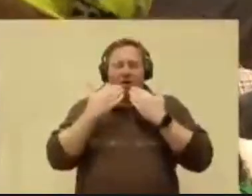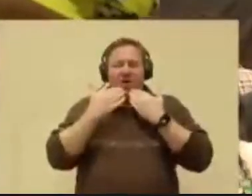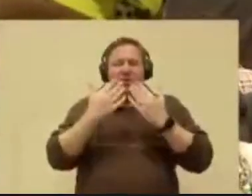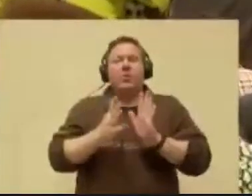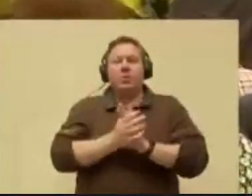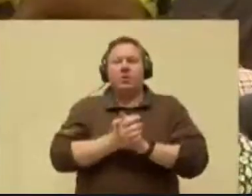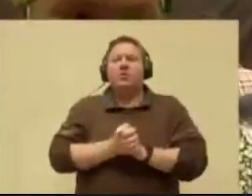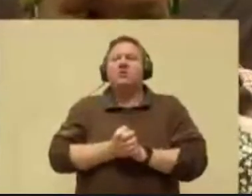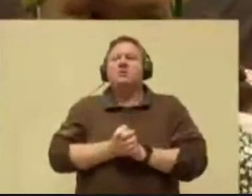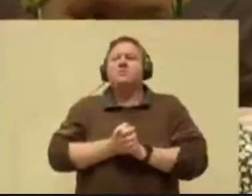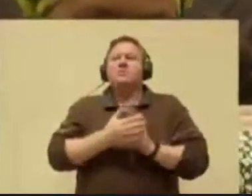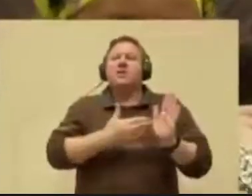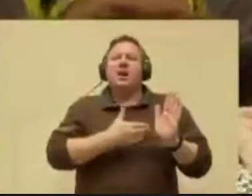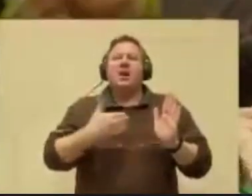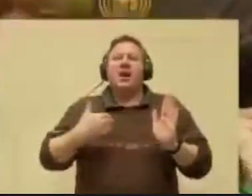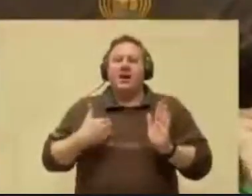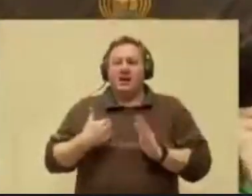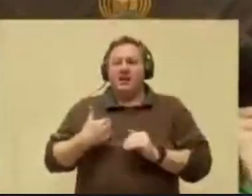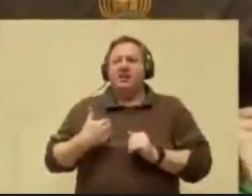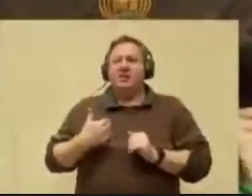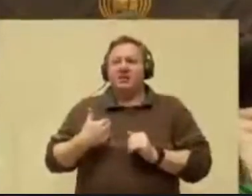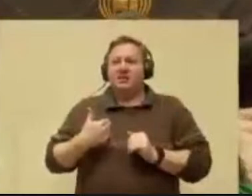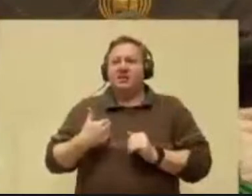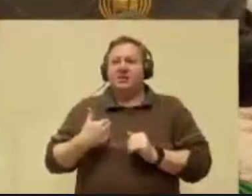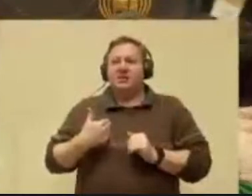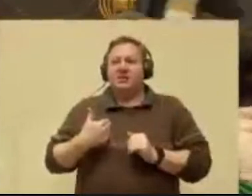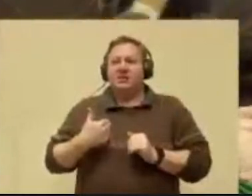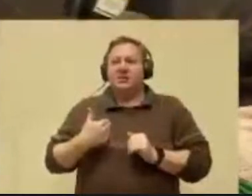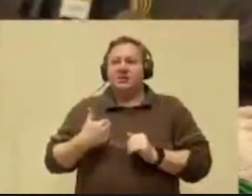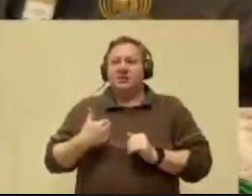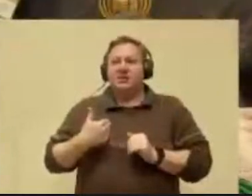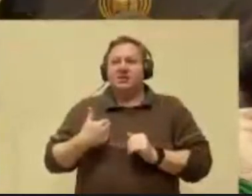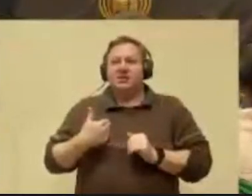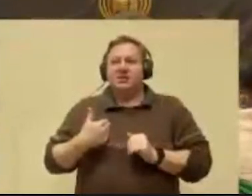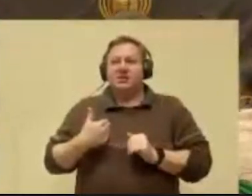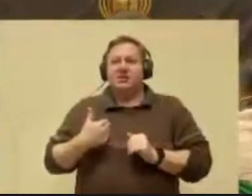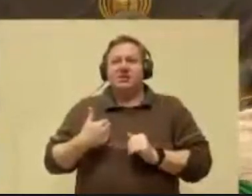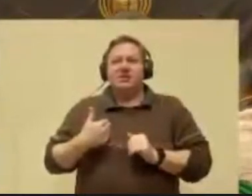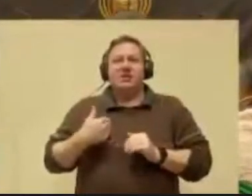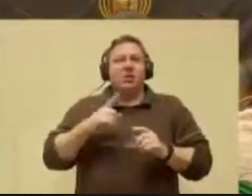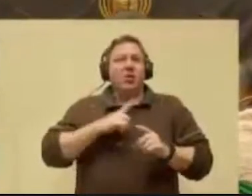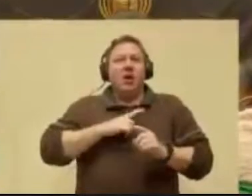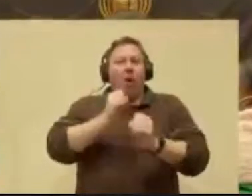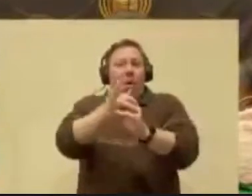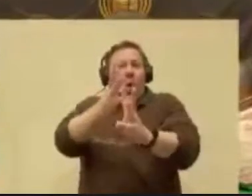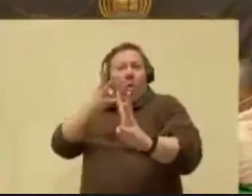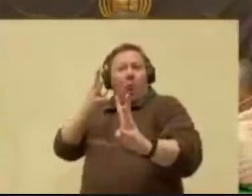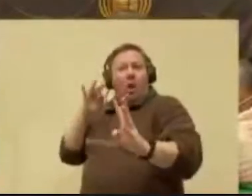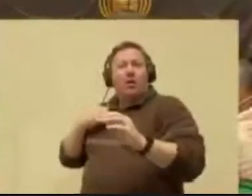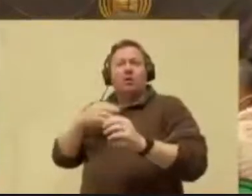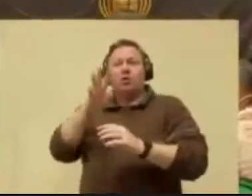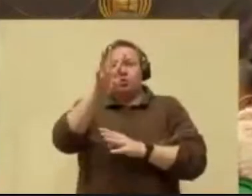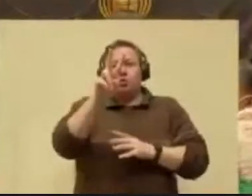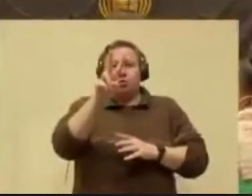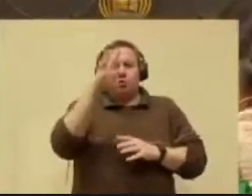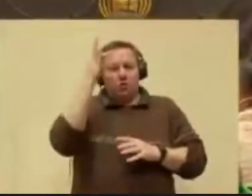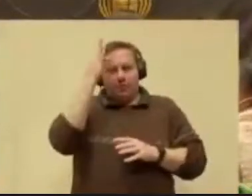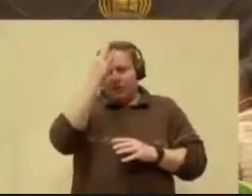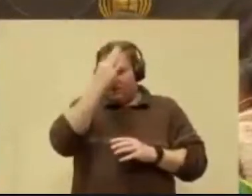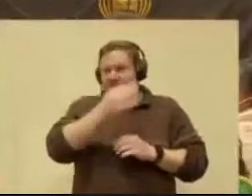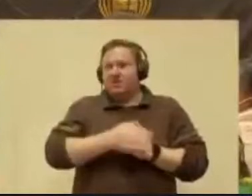ladies the questions have now shrinked to two minutes because you are too much can the person that is